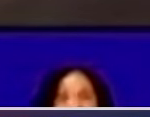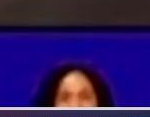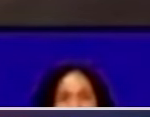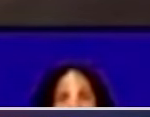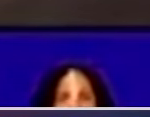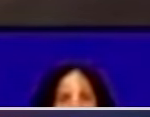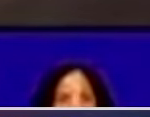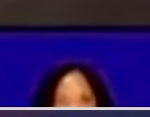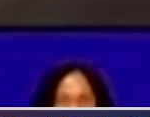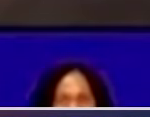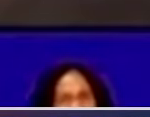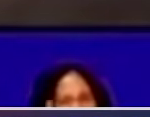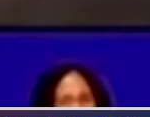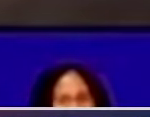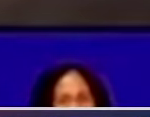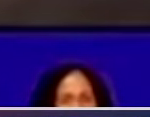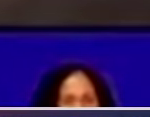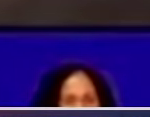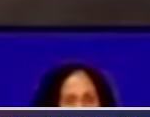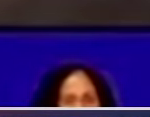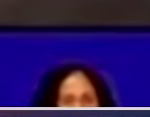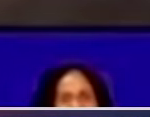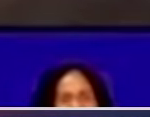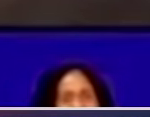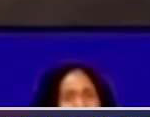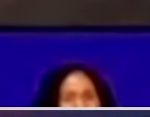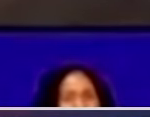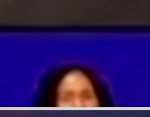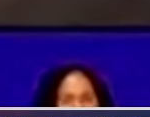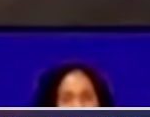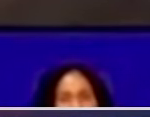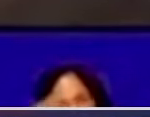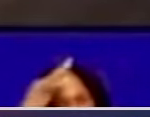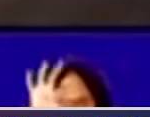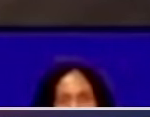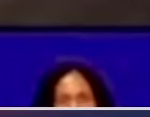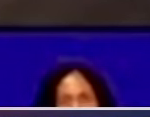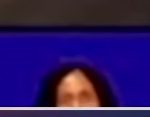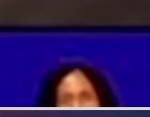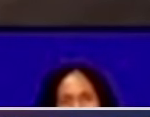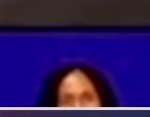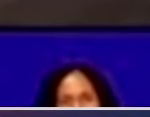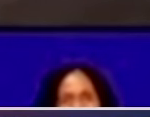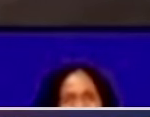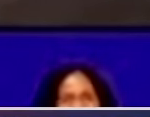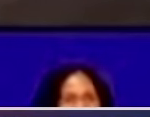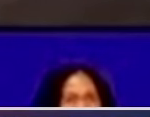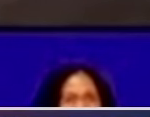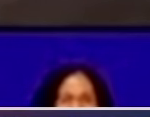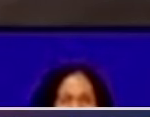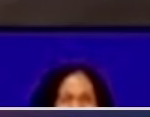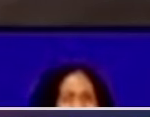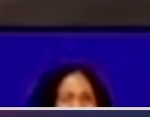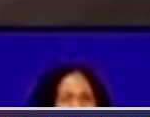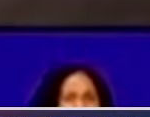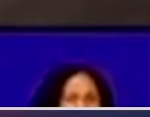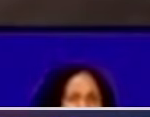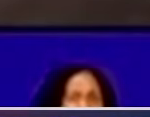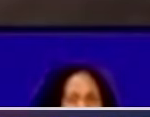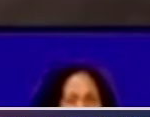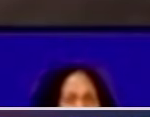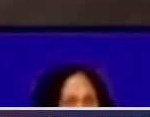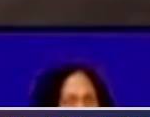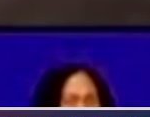cabinet? As Minister of State Security, the lack of state intelligence during and preceding the July riots fell squarely